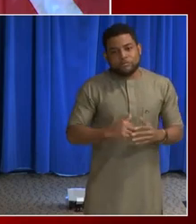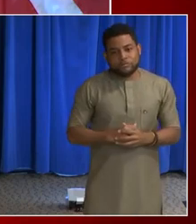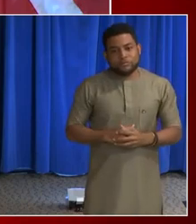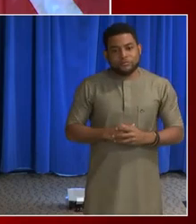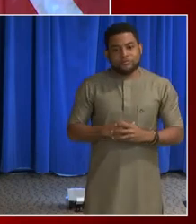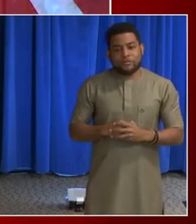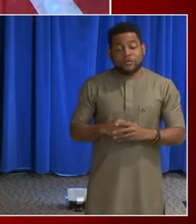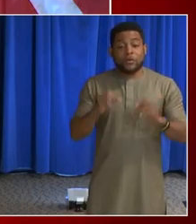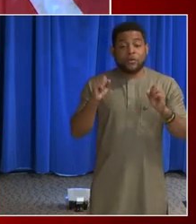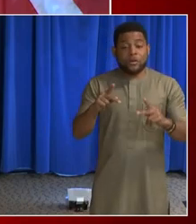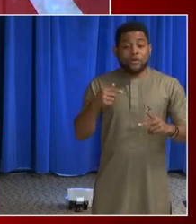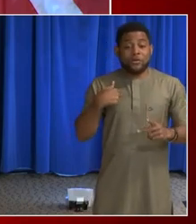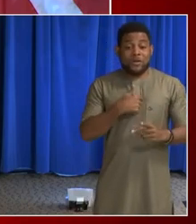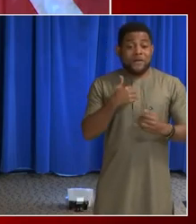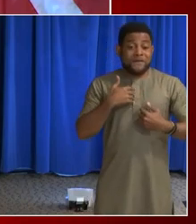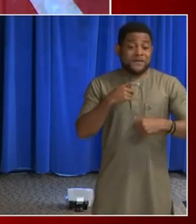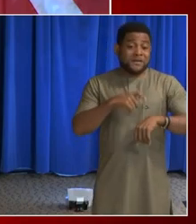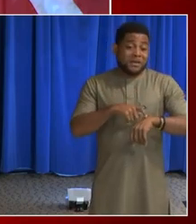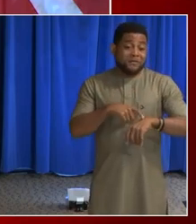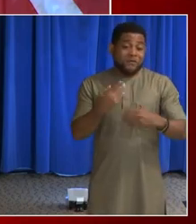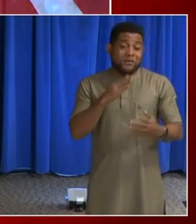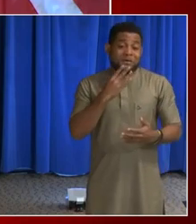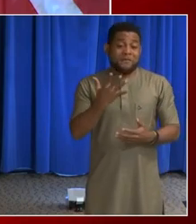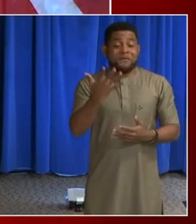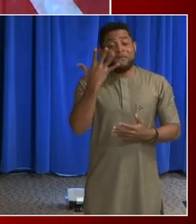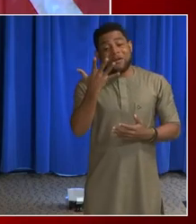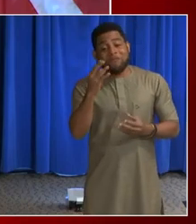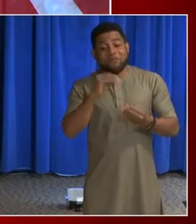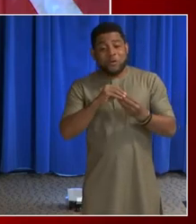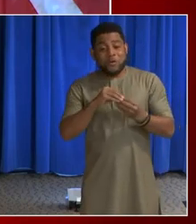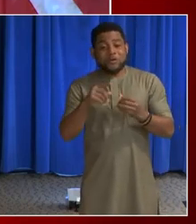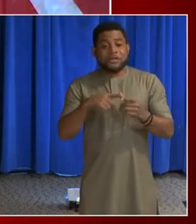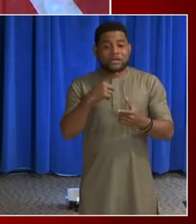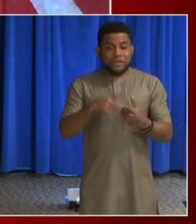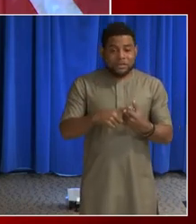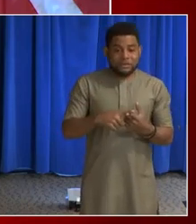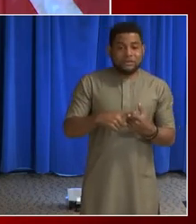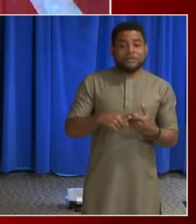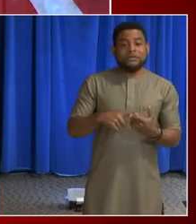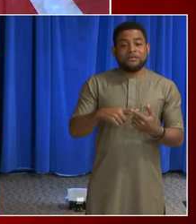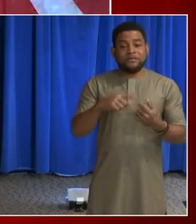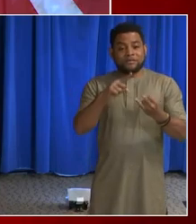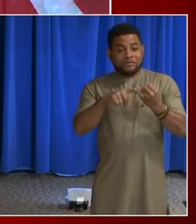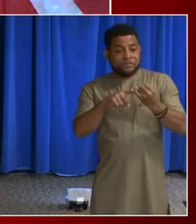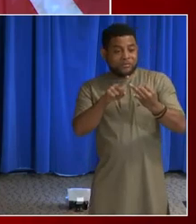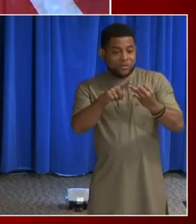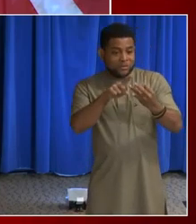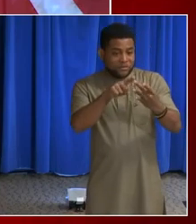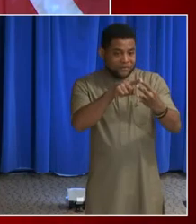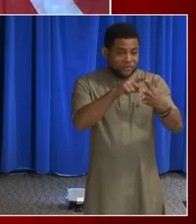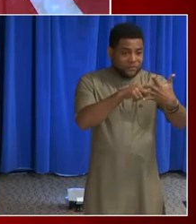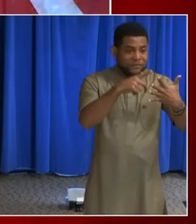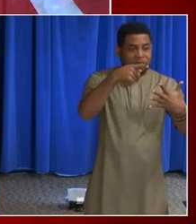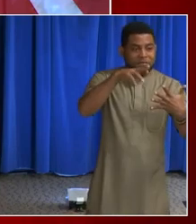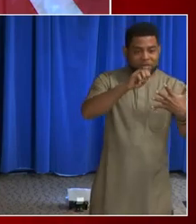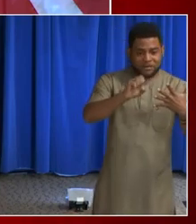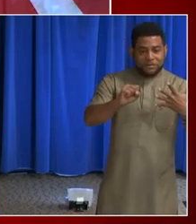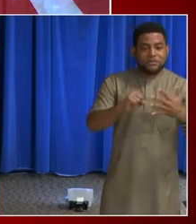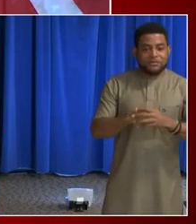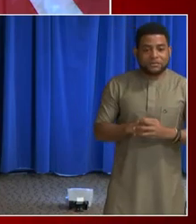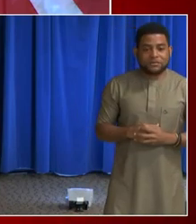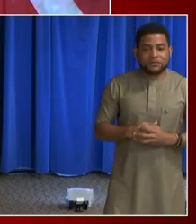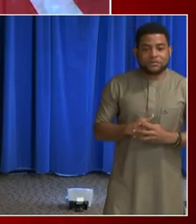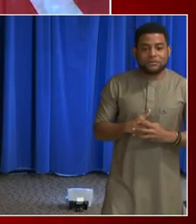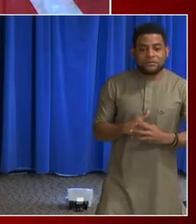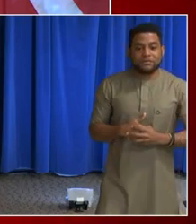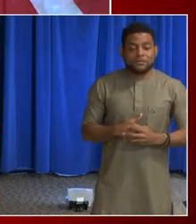gonna have time for maybe like five more. Stephanie, Sam, here, that's four and five. Yes, ma'am. Yes, Stephanie.